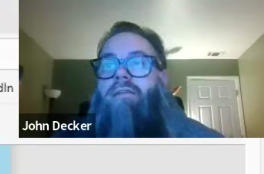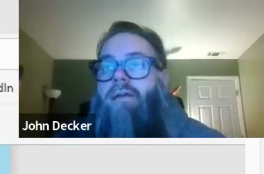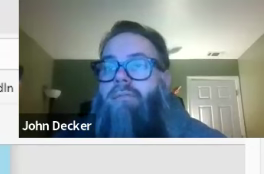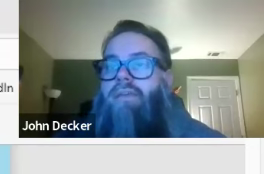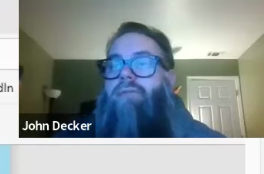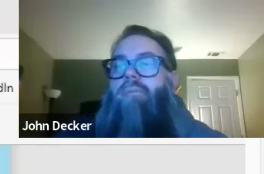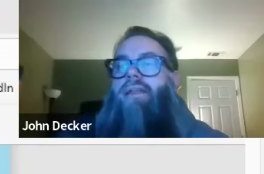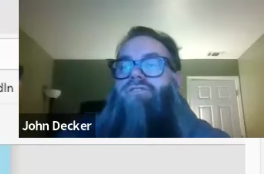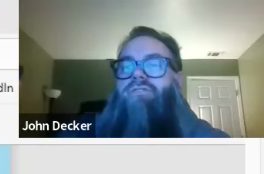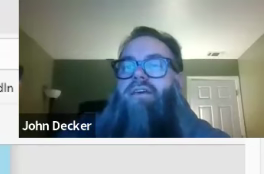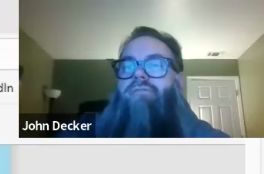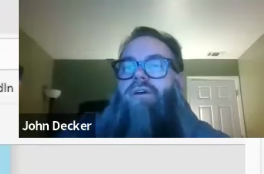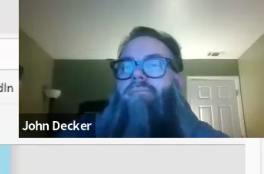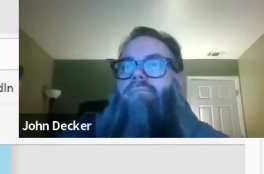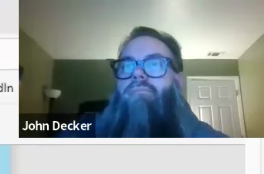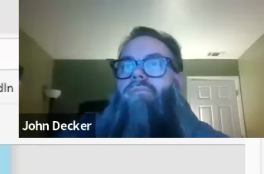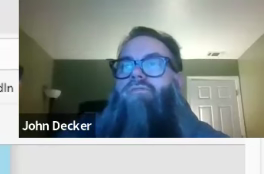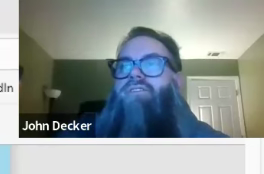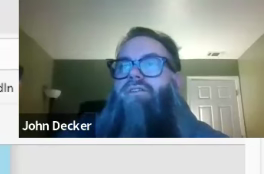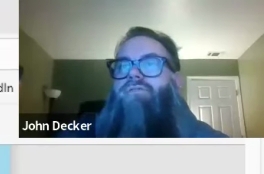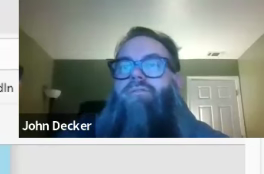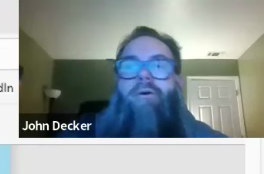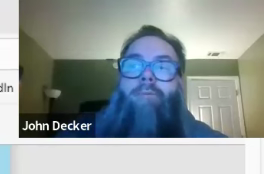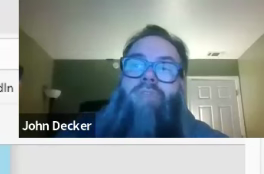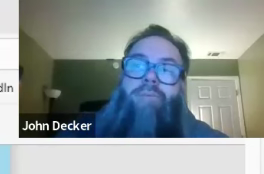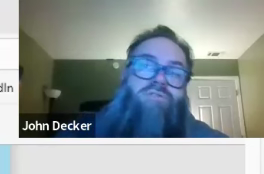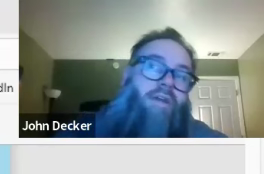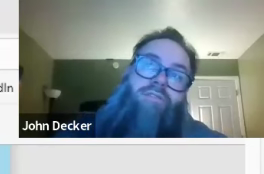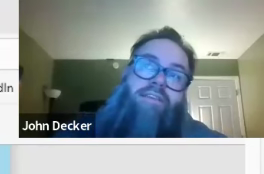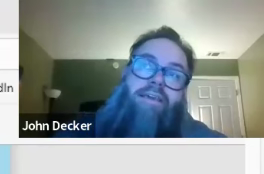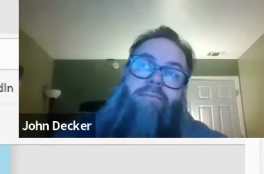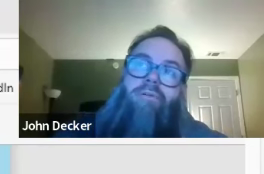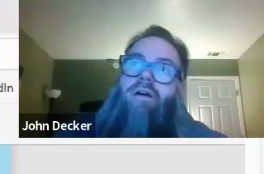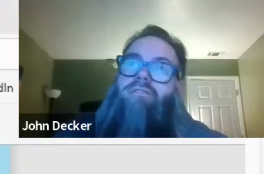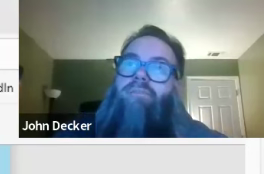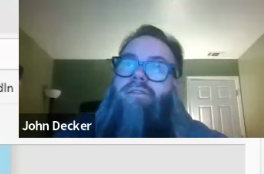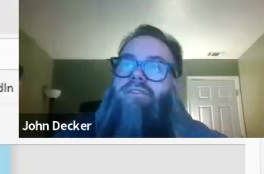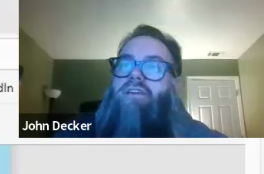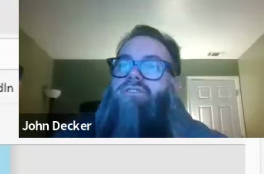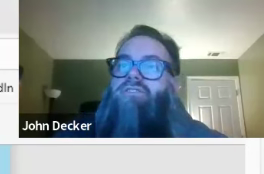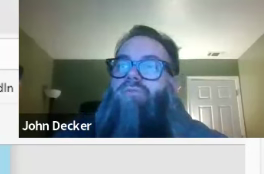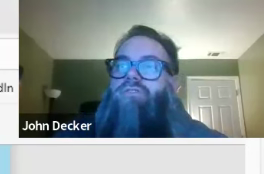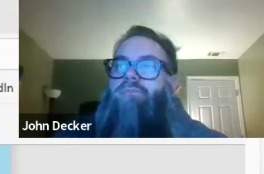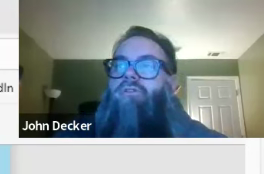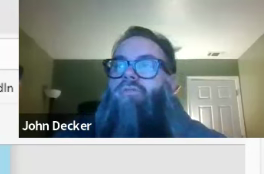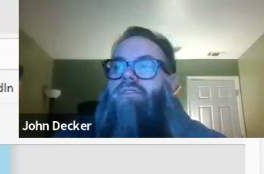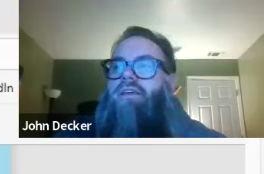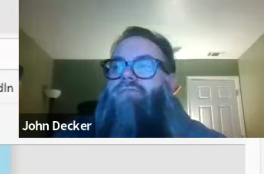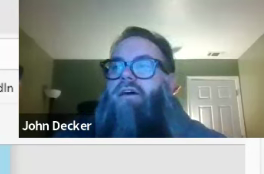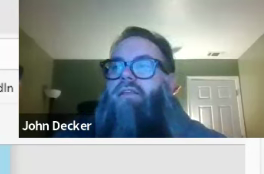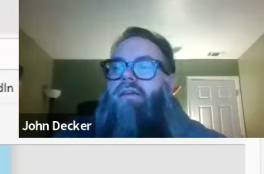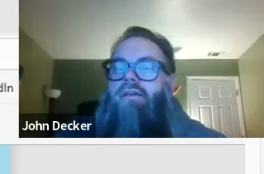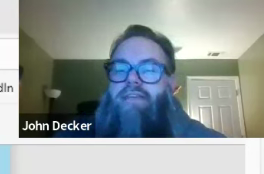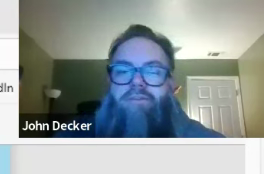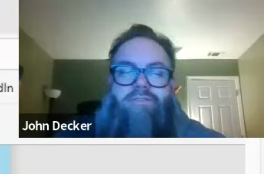that we've had, and many of our managers have overseen those. But it was great. Christine Gamberg talked about the education support team, all the work